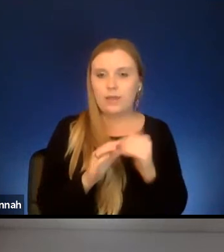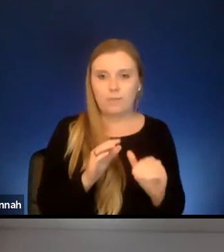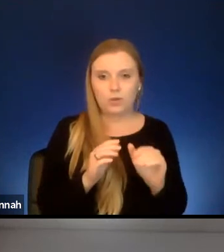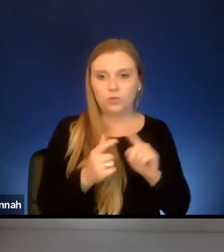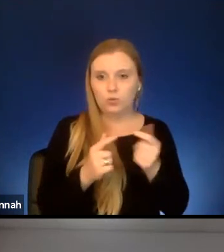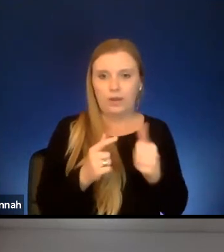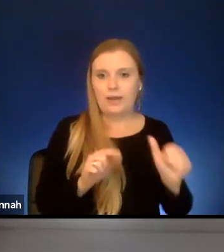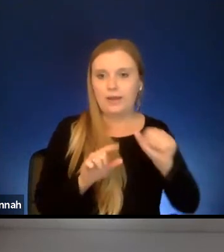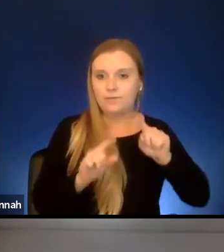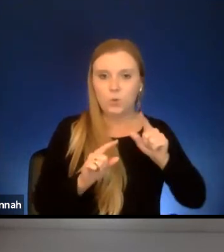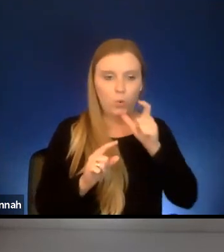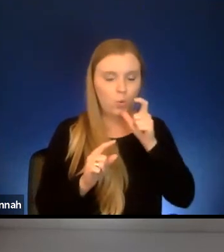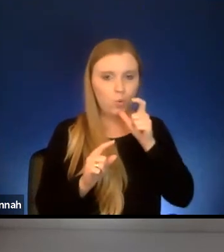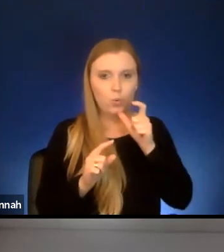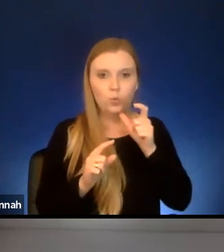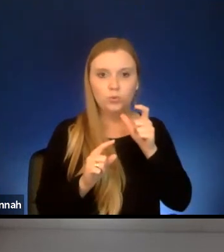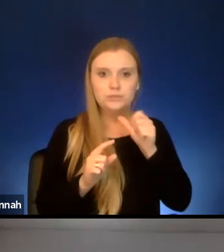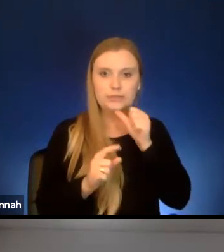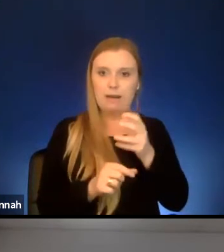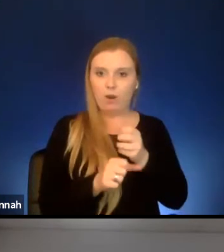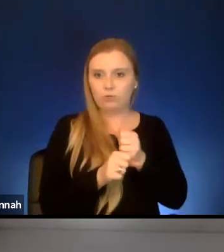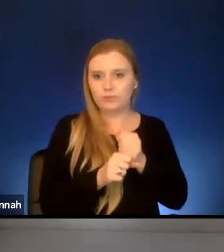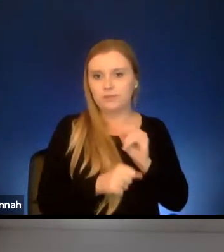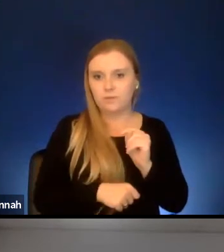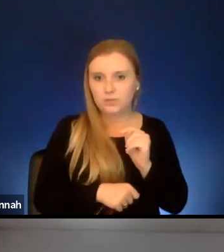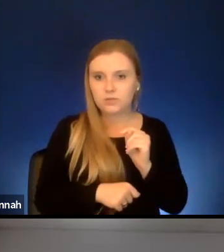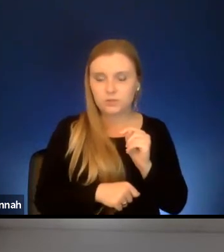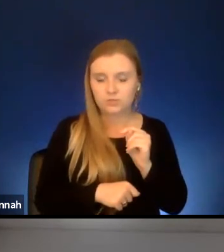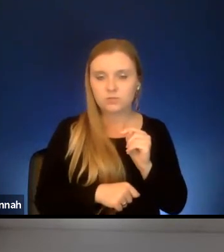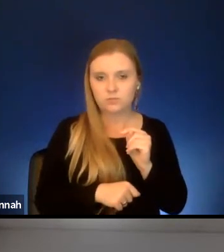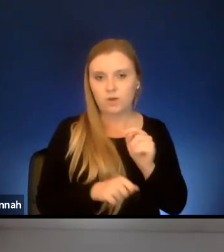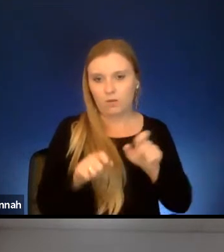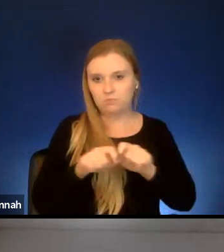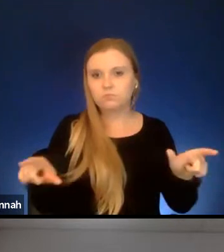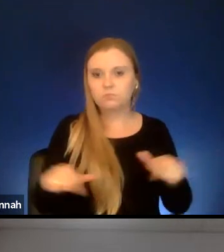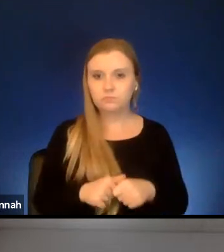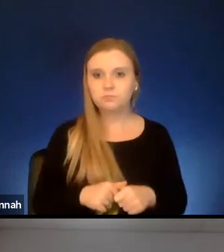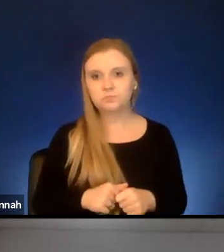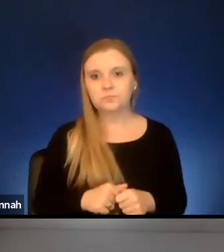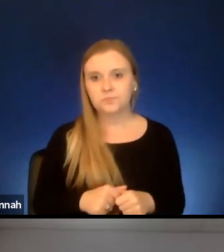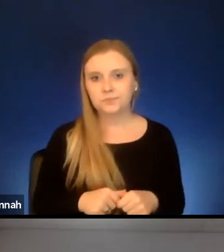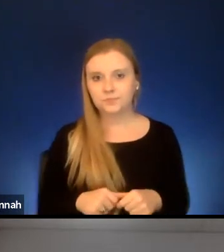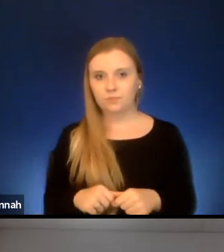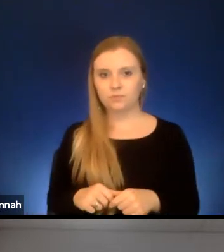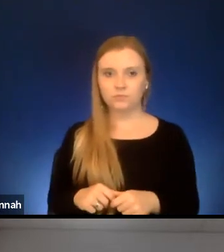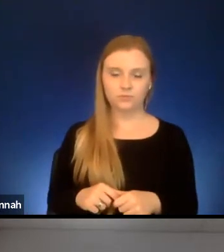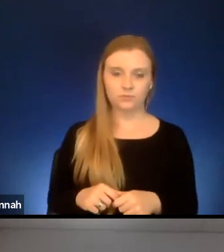take this email who did not receive the link as well to our short survey.